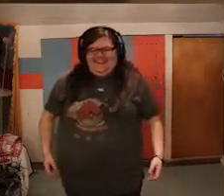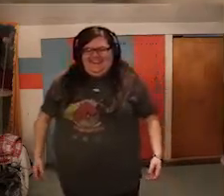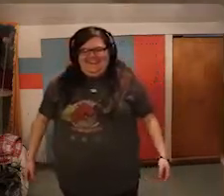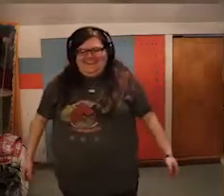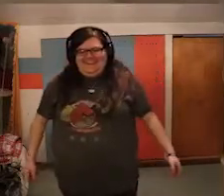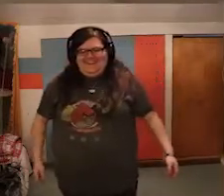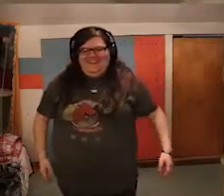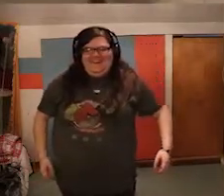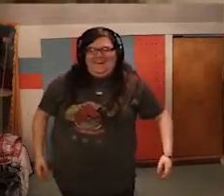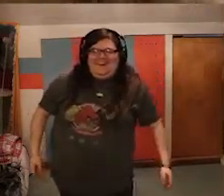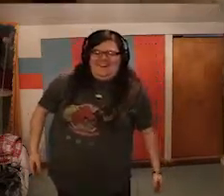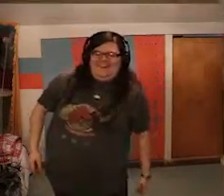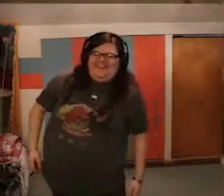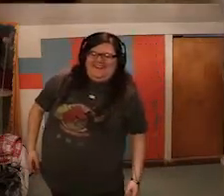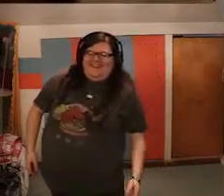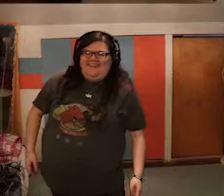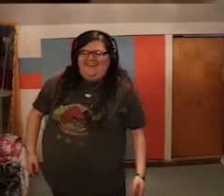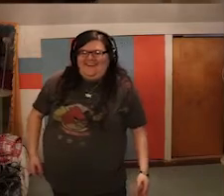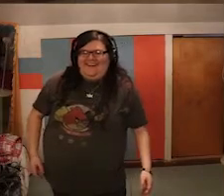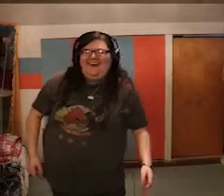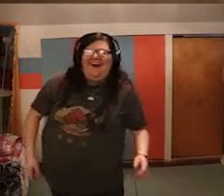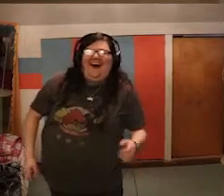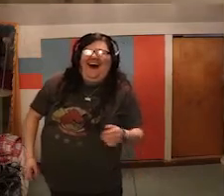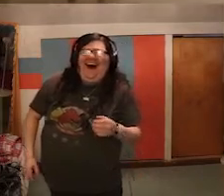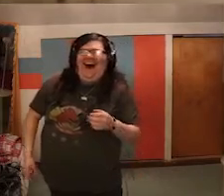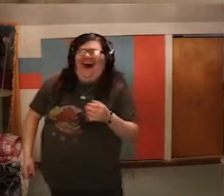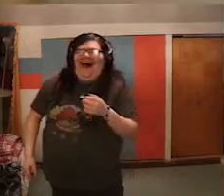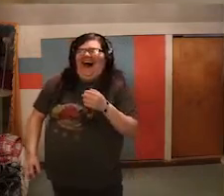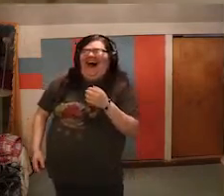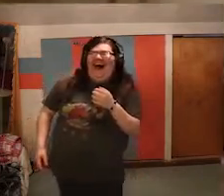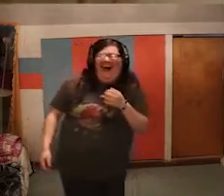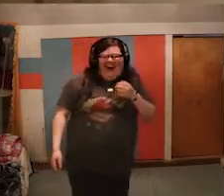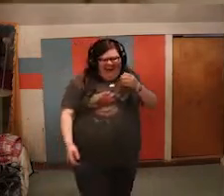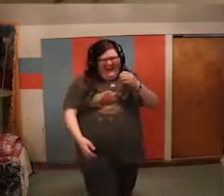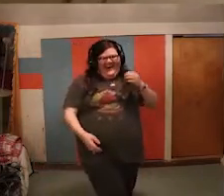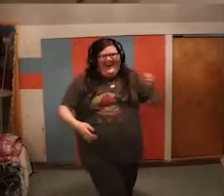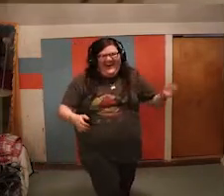Where you're. Oh, I just got kicked in the balls!